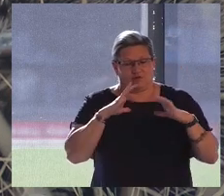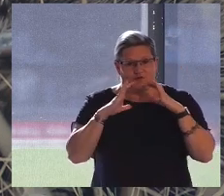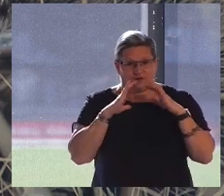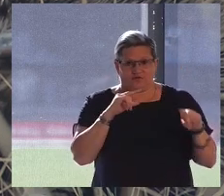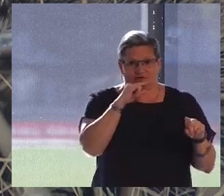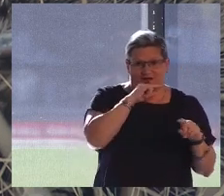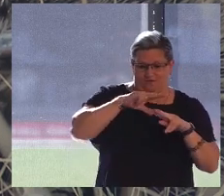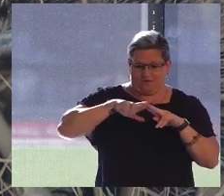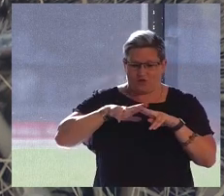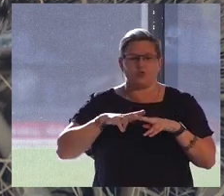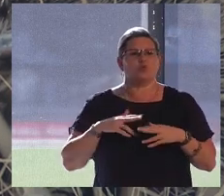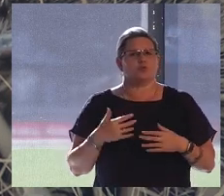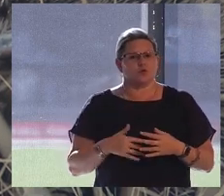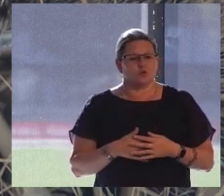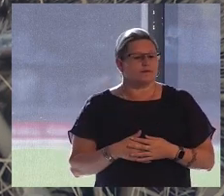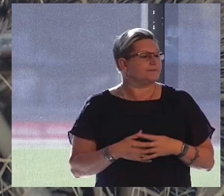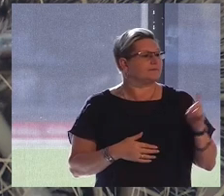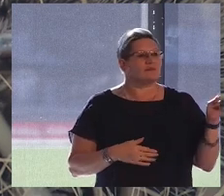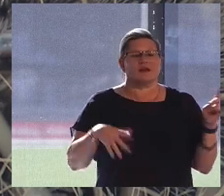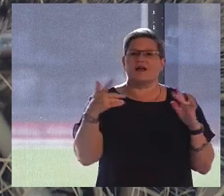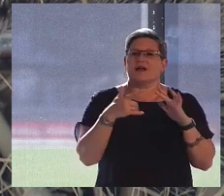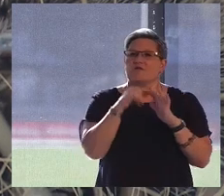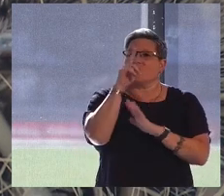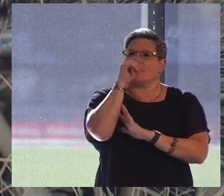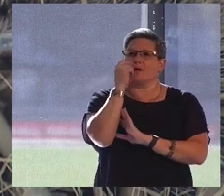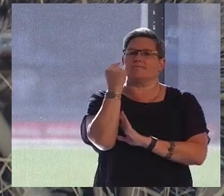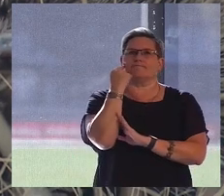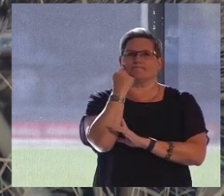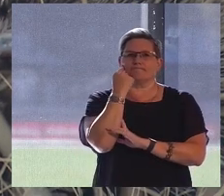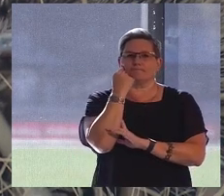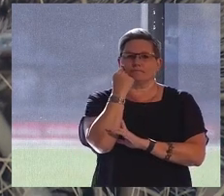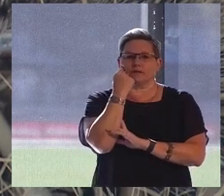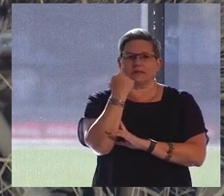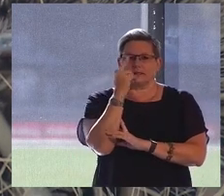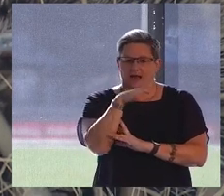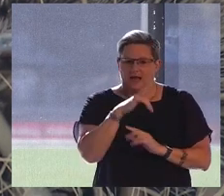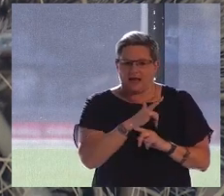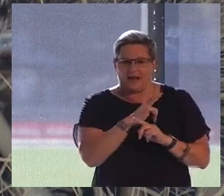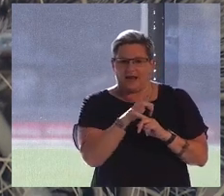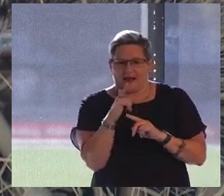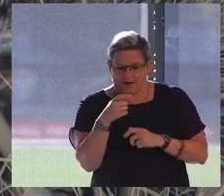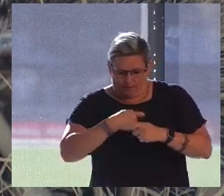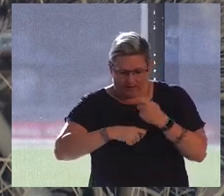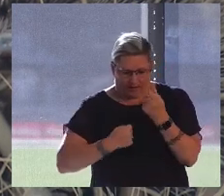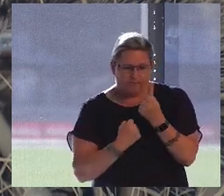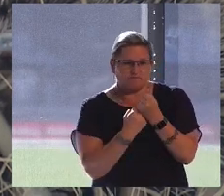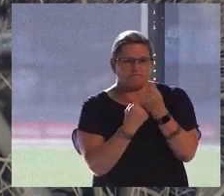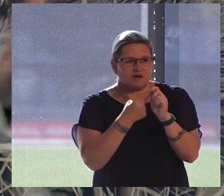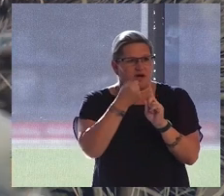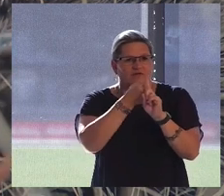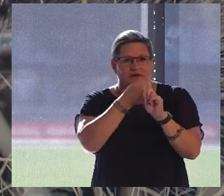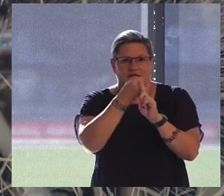If people come to climate and nature and become advocates later in life, it is so critical that